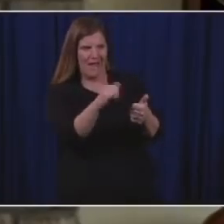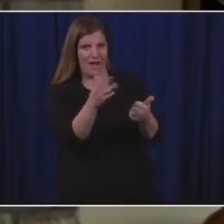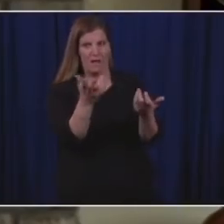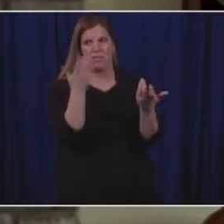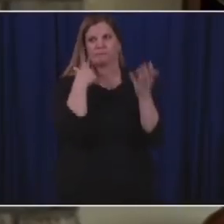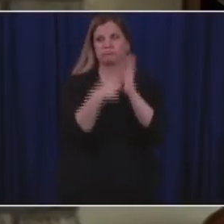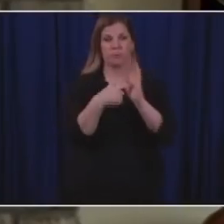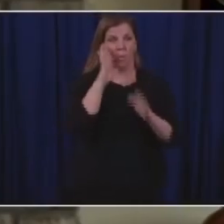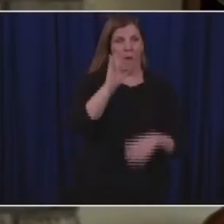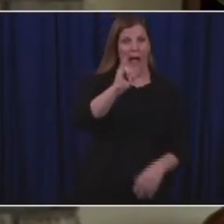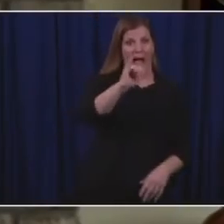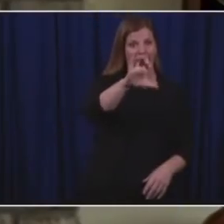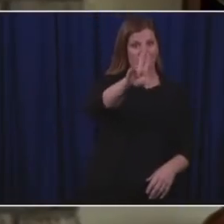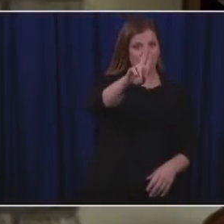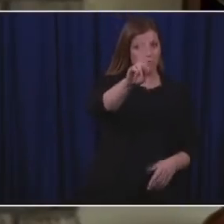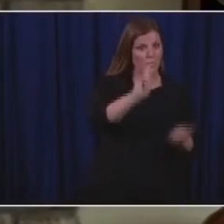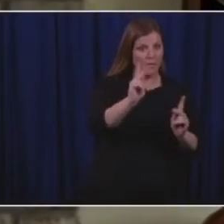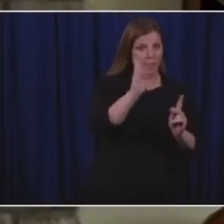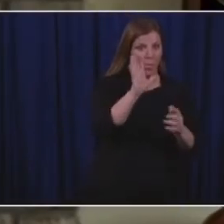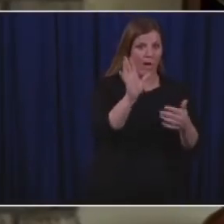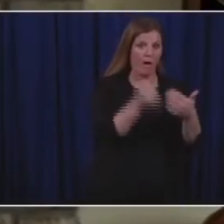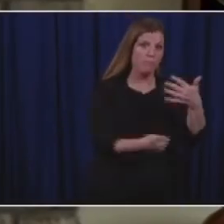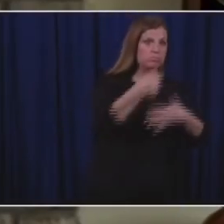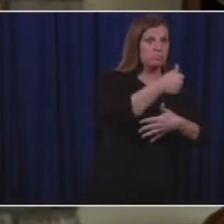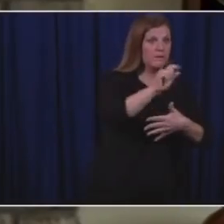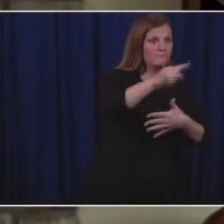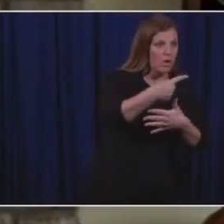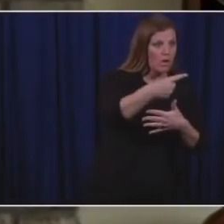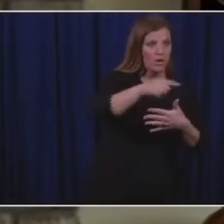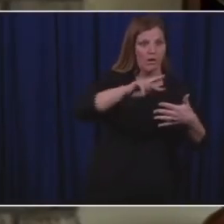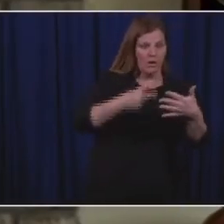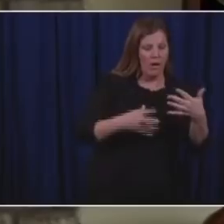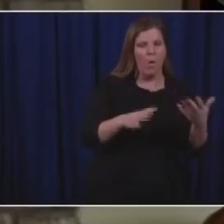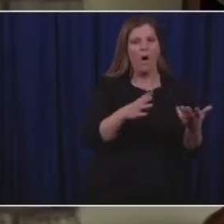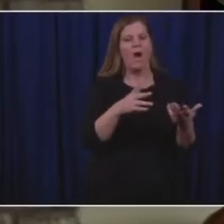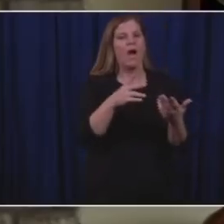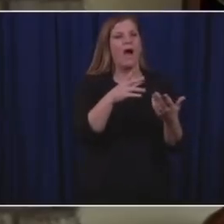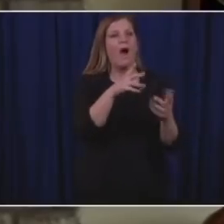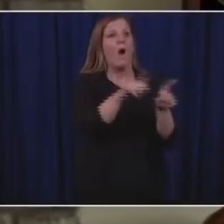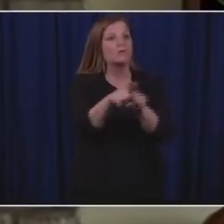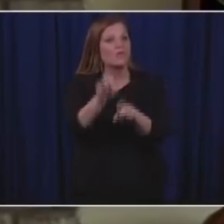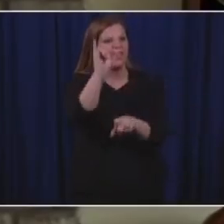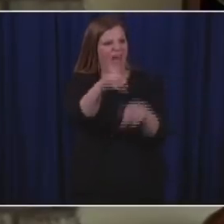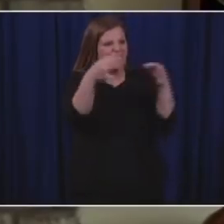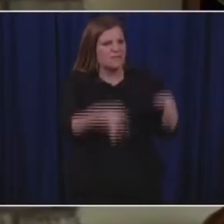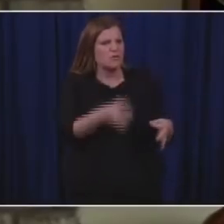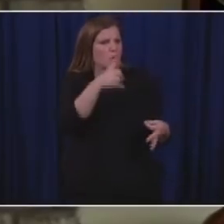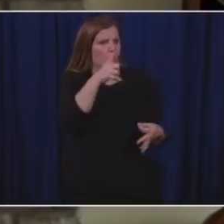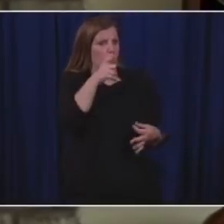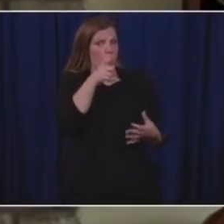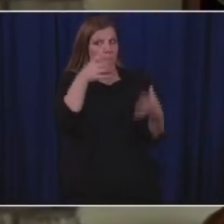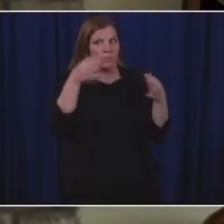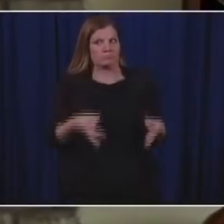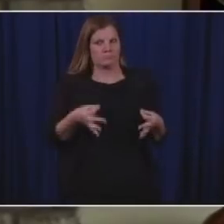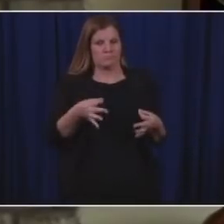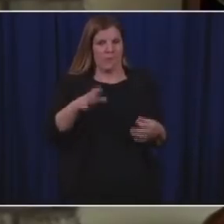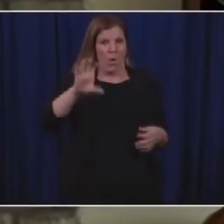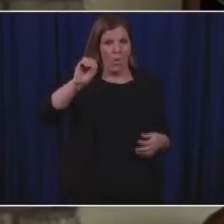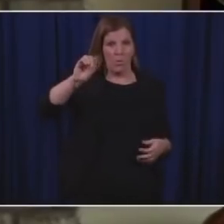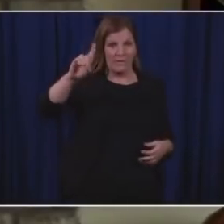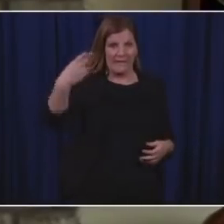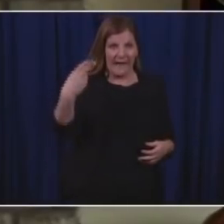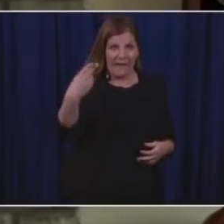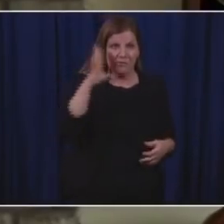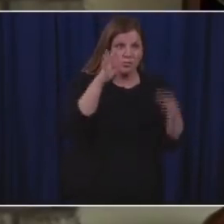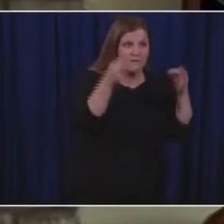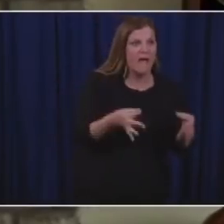decision? Would that be ODH or those medical facilities, the hospitals themselves internally to say you're in group